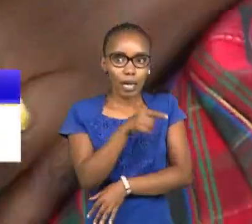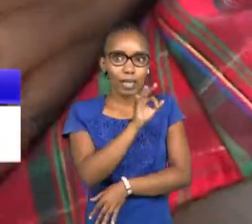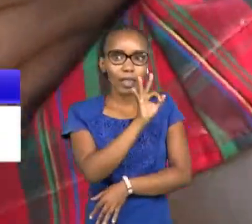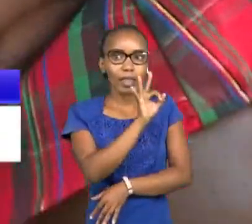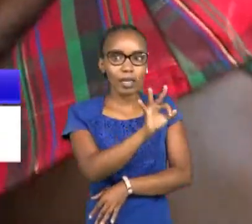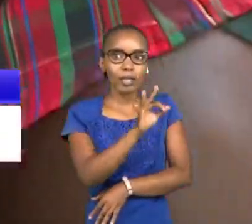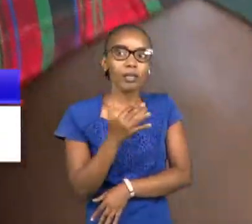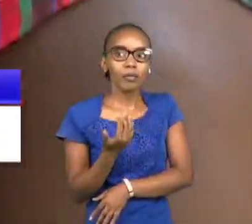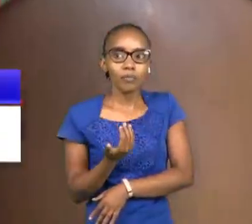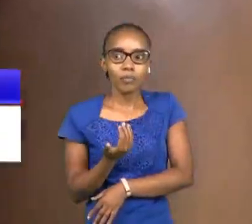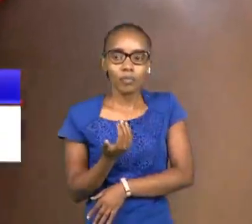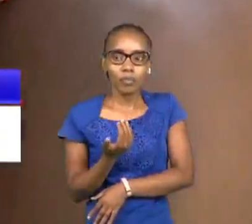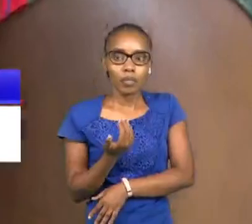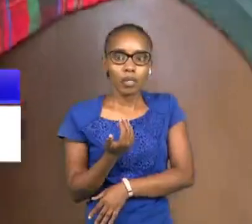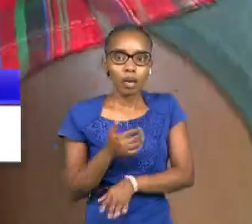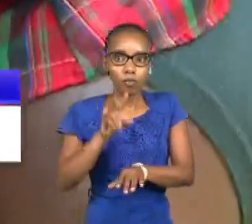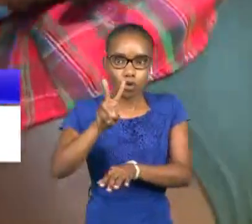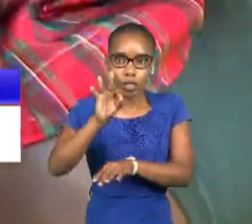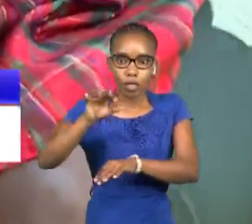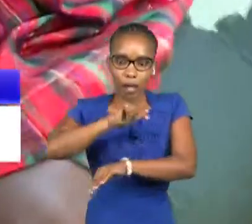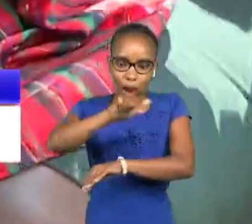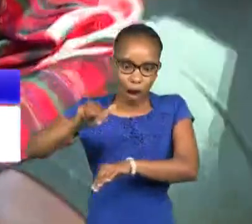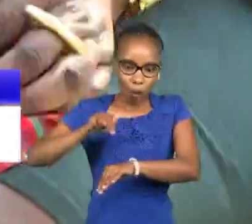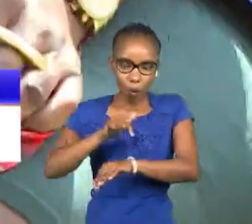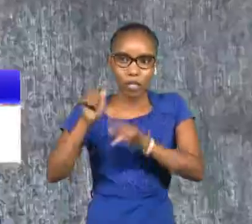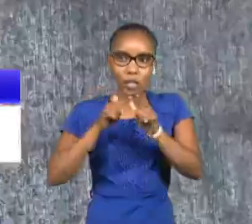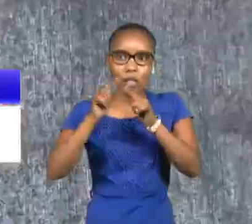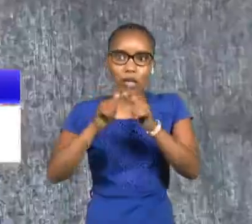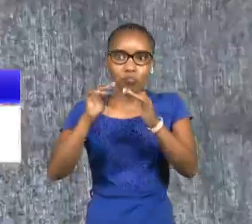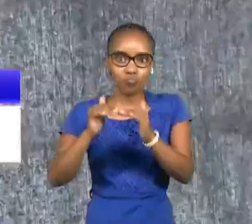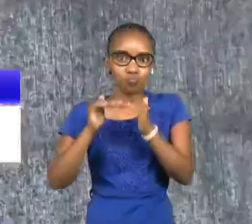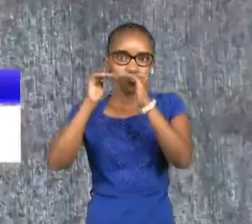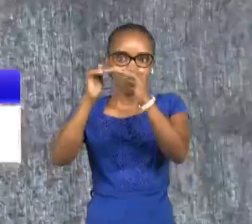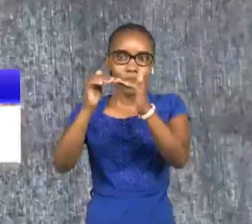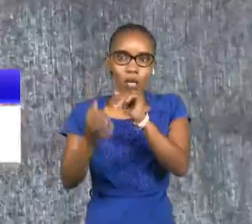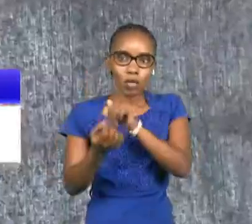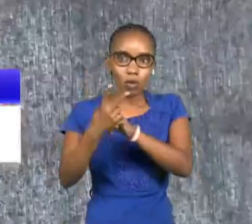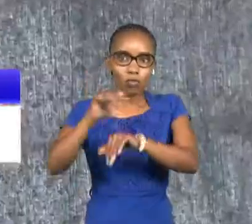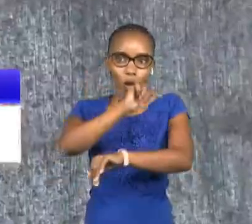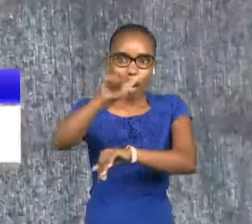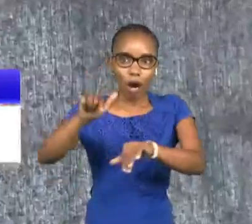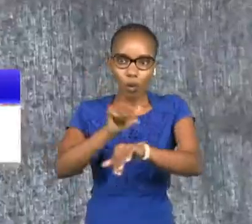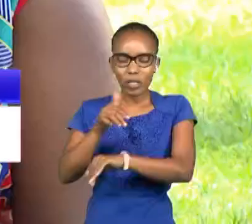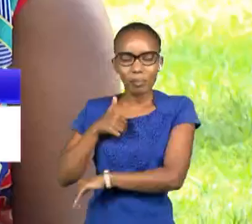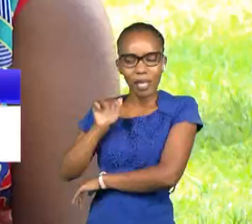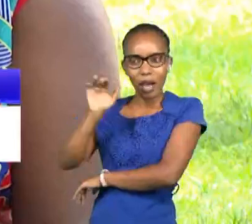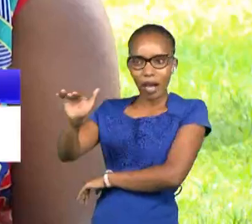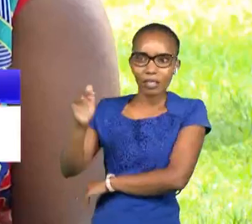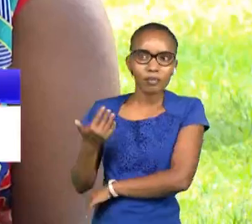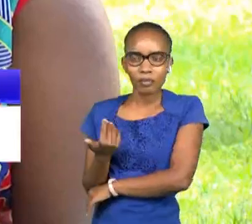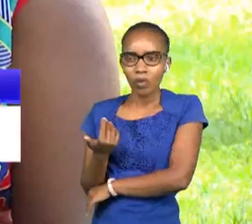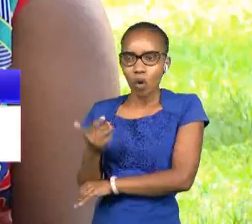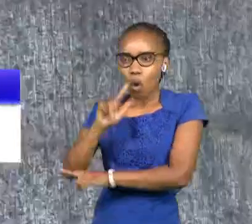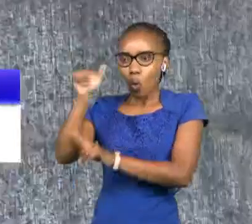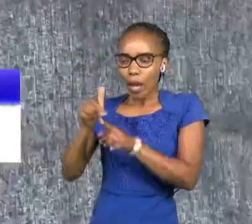plus for 23 hours. Then she moves down to 12 hours. I'm sorry, I have to ask, Yeah. when